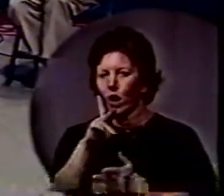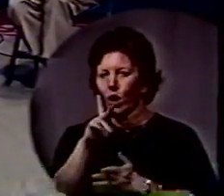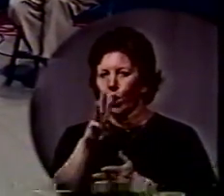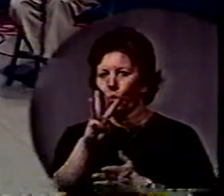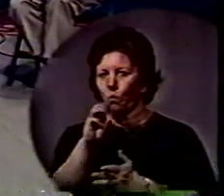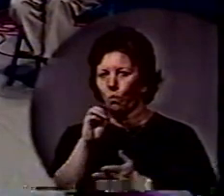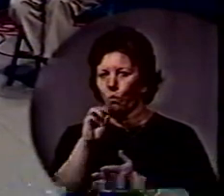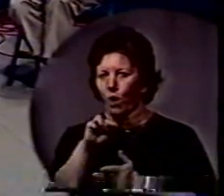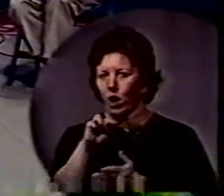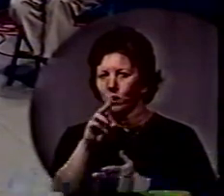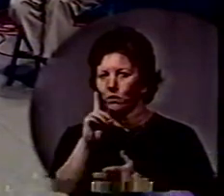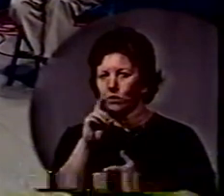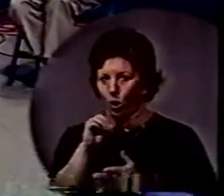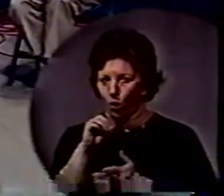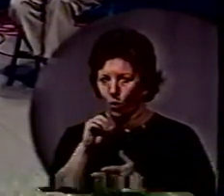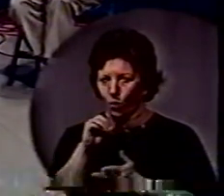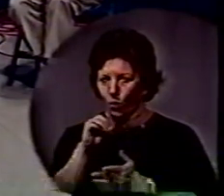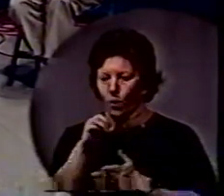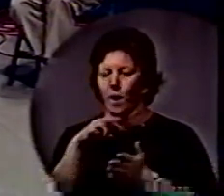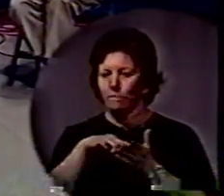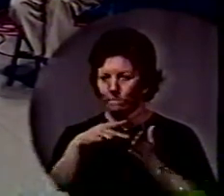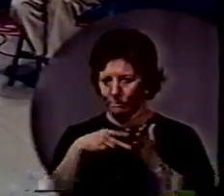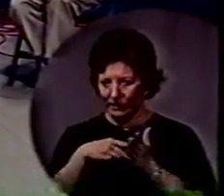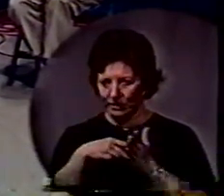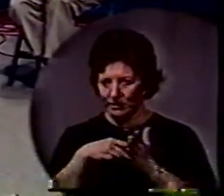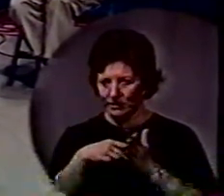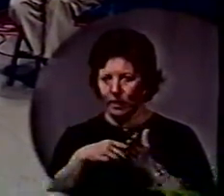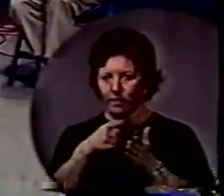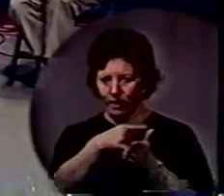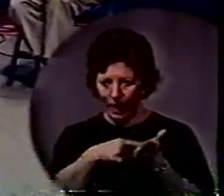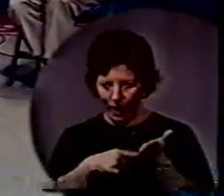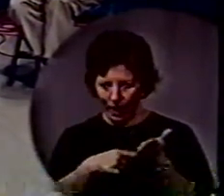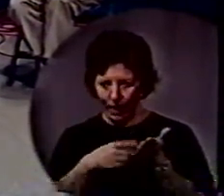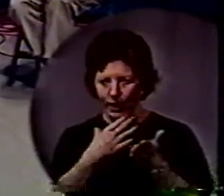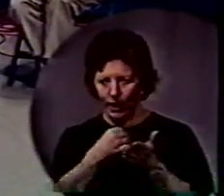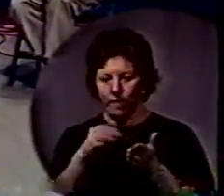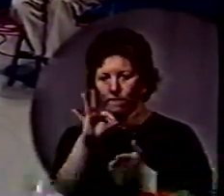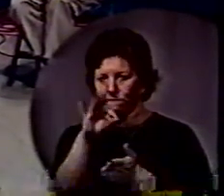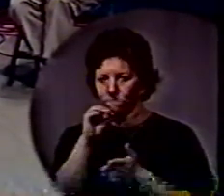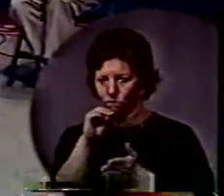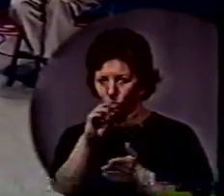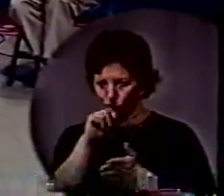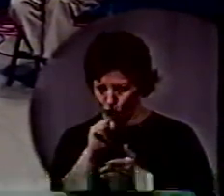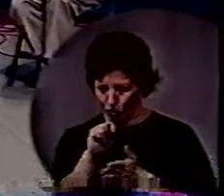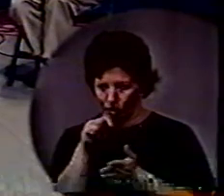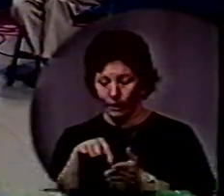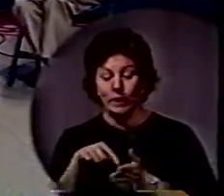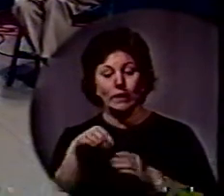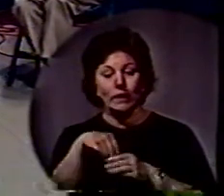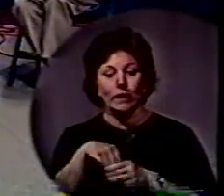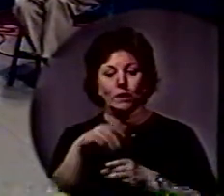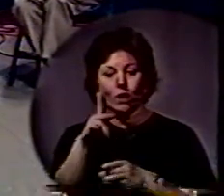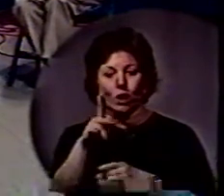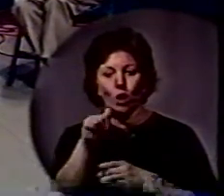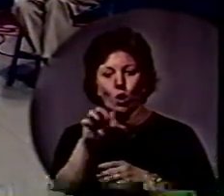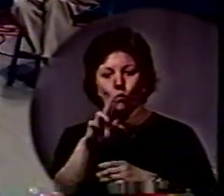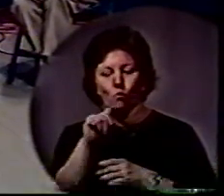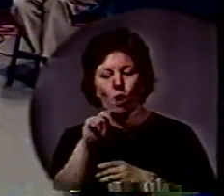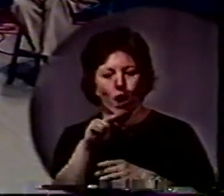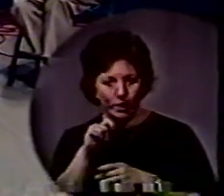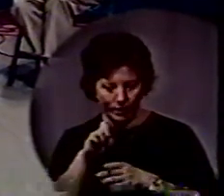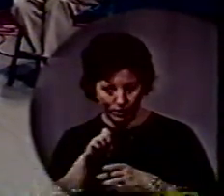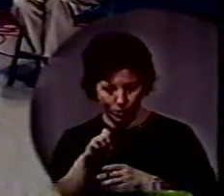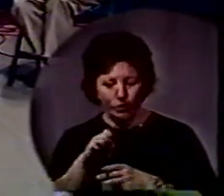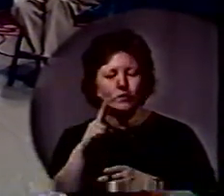of the fancy jump kicks and punches and things like that. In karate, you're going to see a lot of the more close area